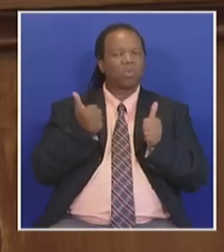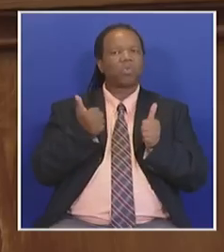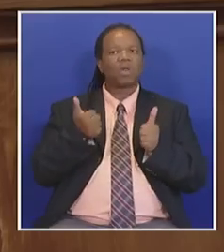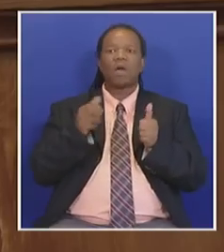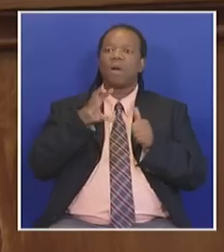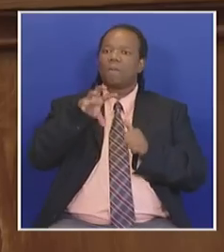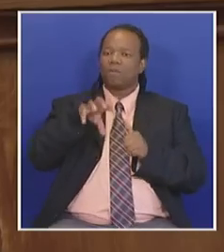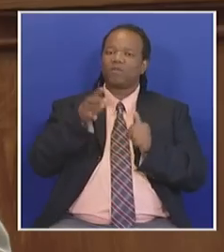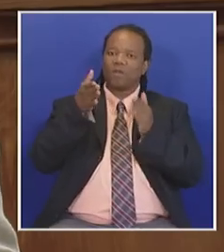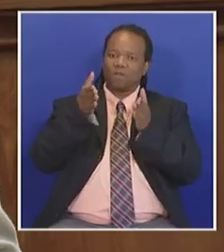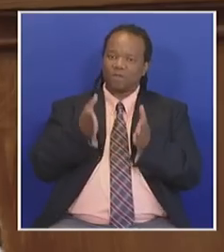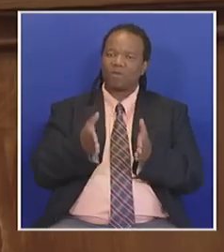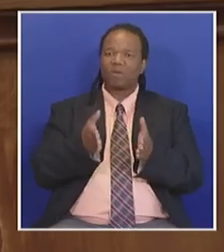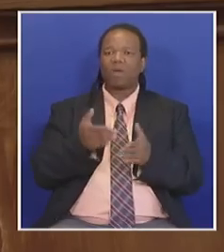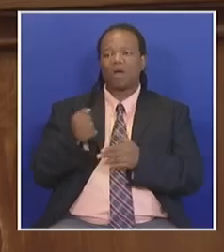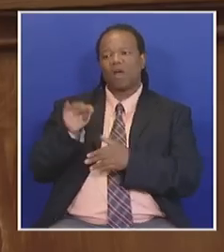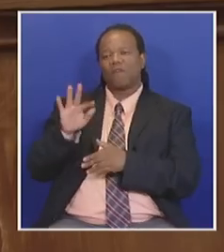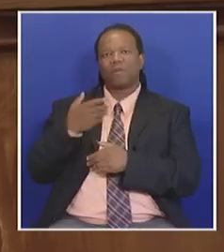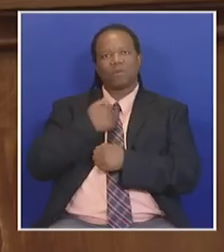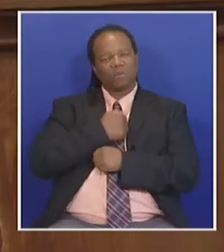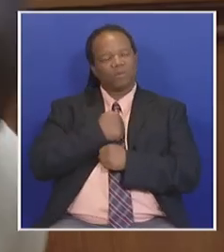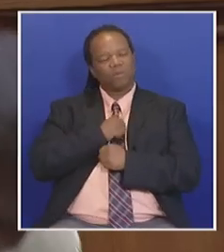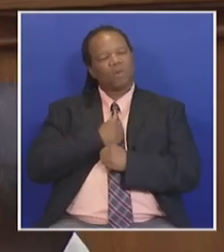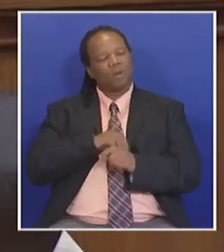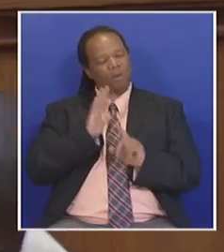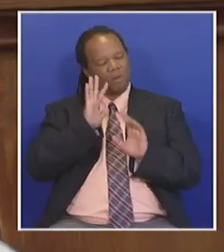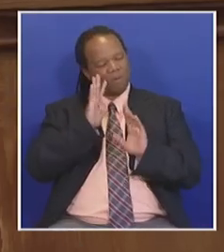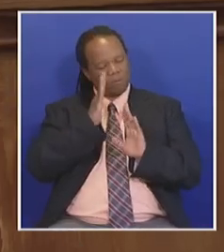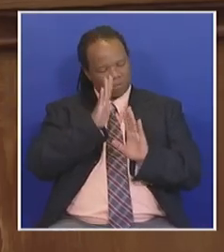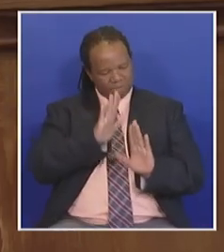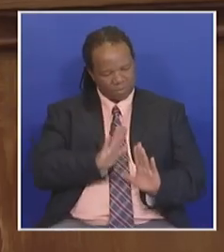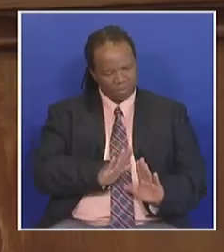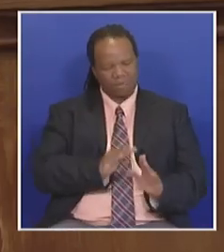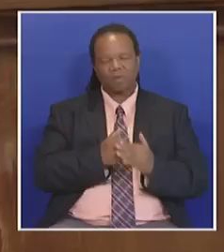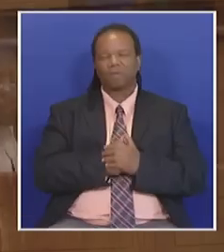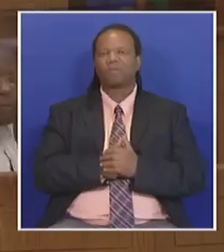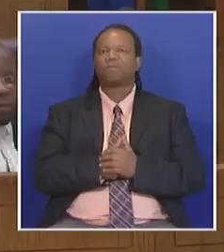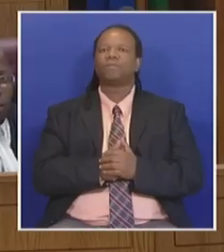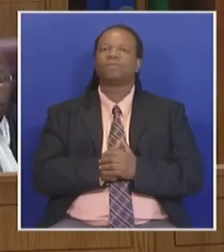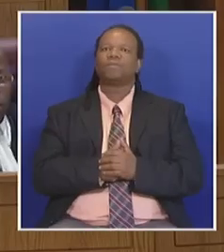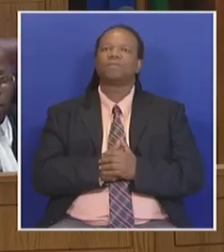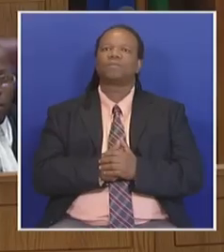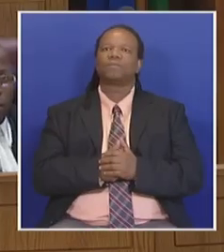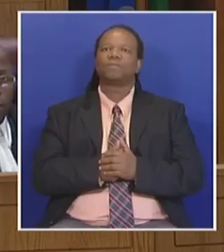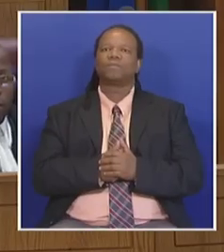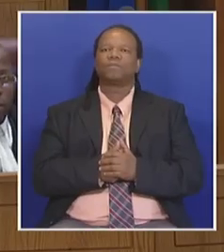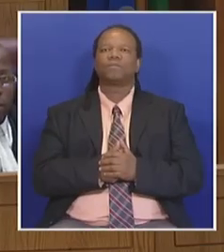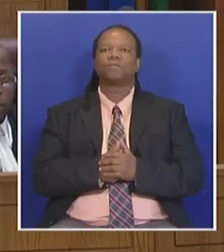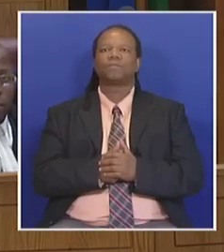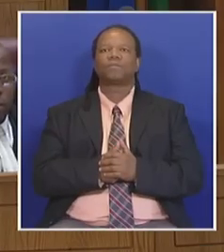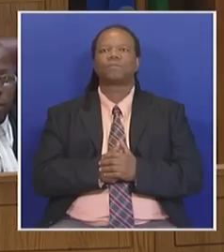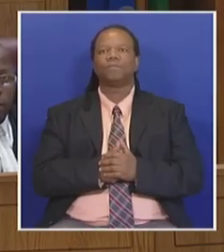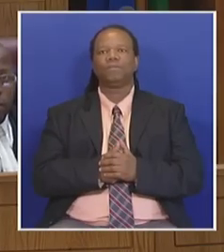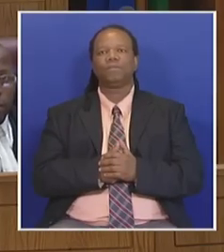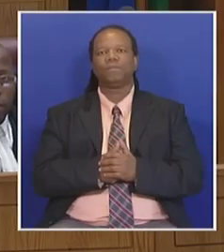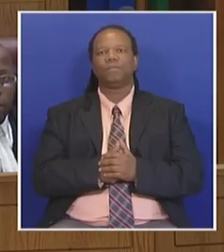IFP is grateful. Hamba kahle, Manchinga. Thank you, honorable members. I am loath to ask members to object to